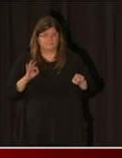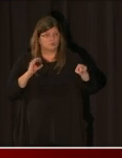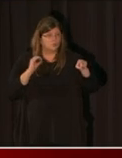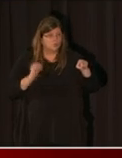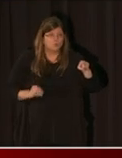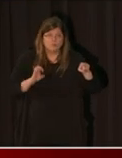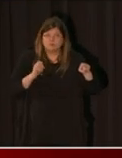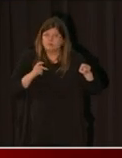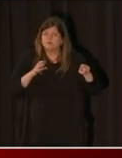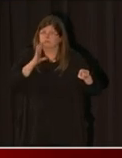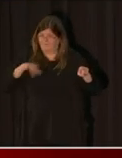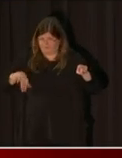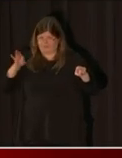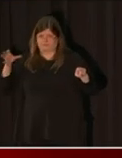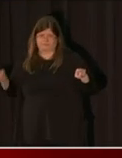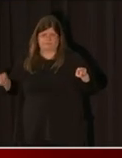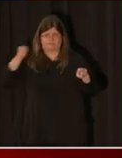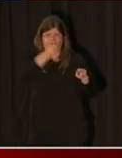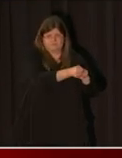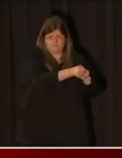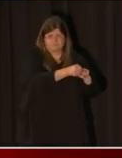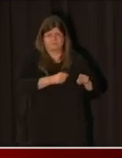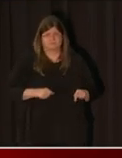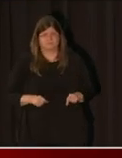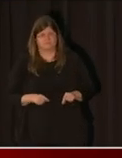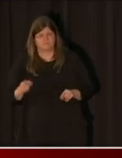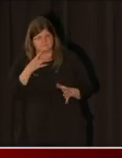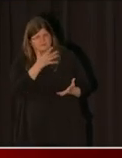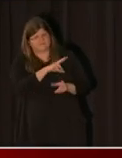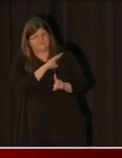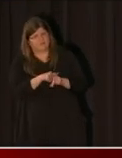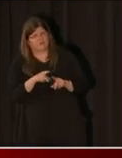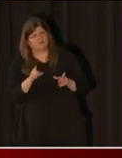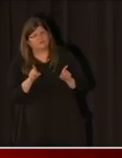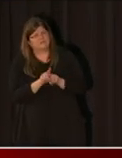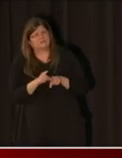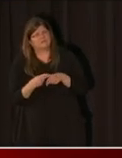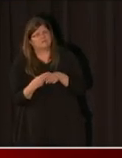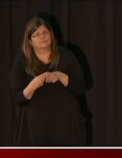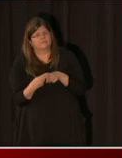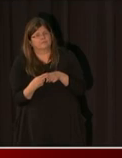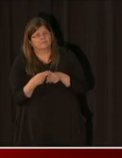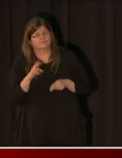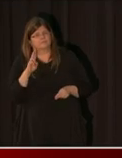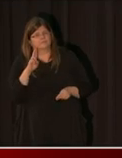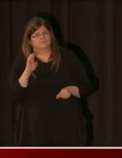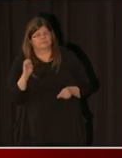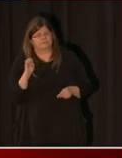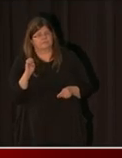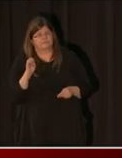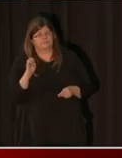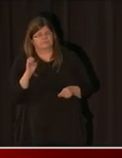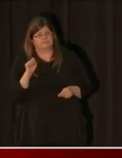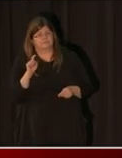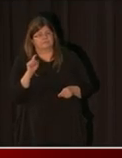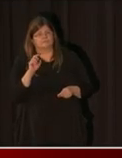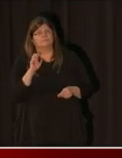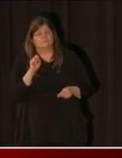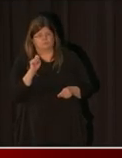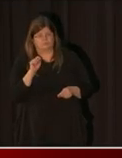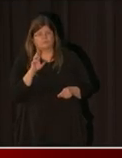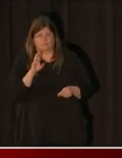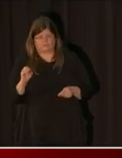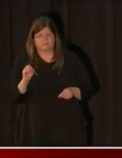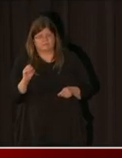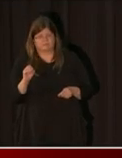filed as like a temporary restraining order. So I guess that's the implication you get here is that this is going to be done quickly. Is that the intention